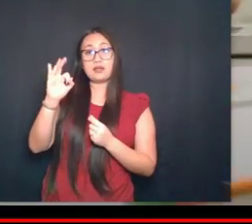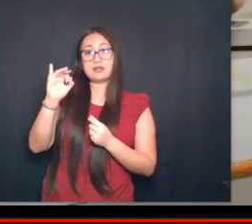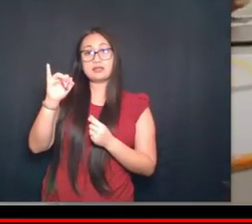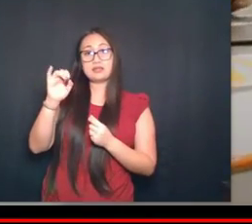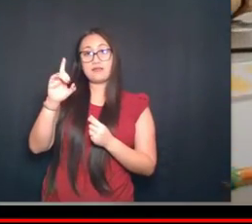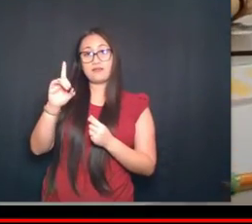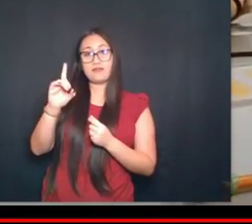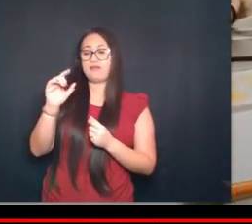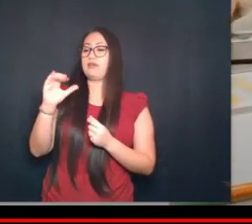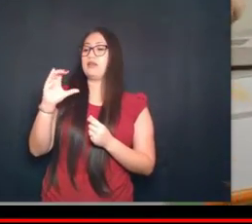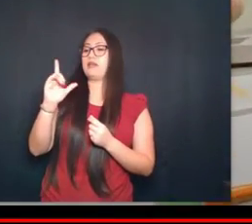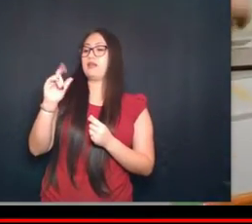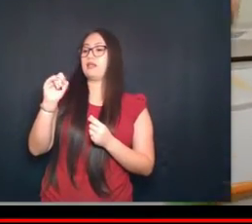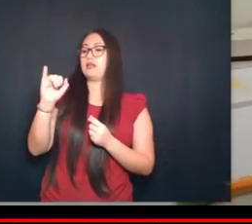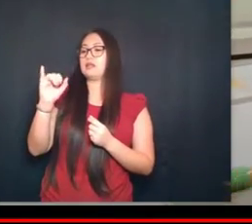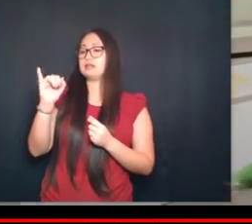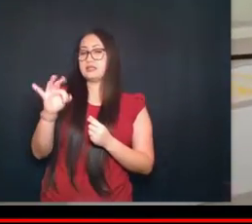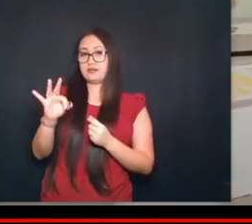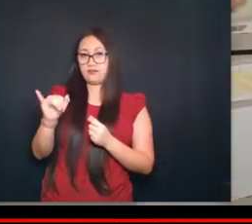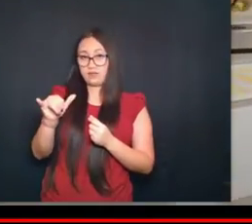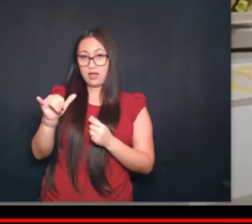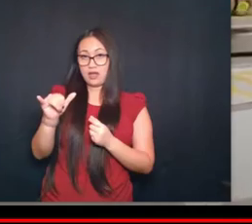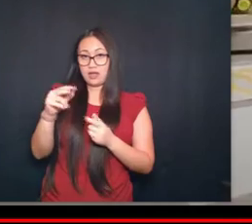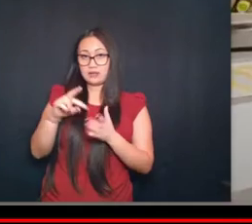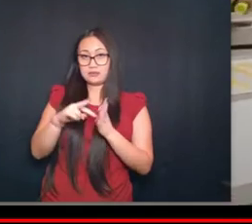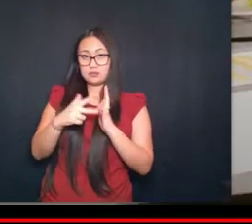how would you describe